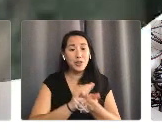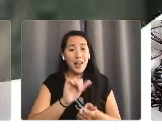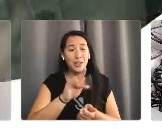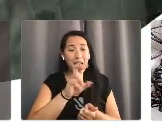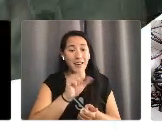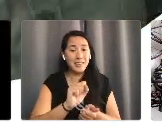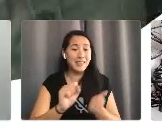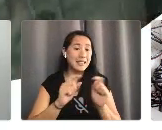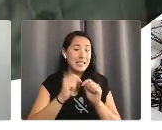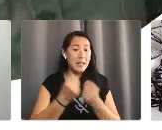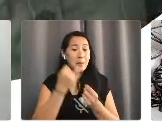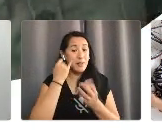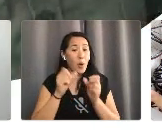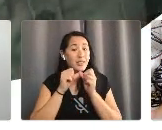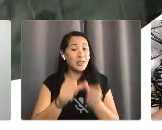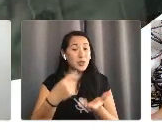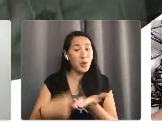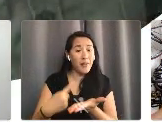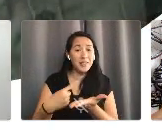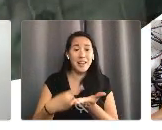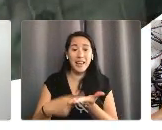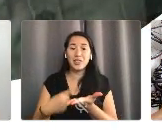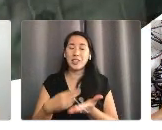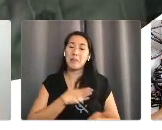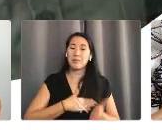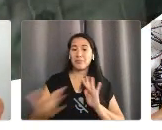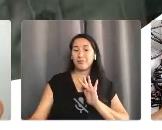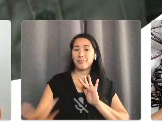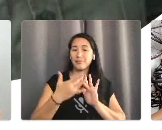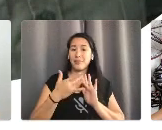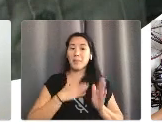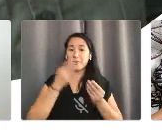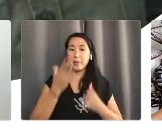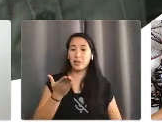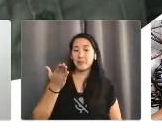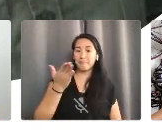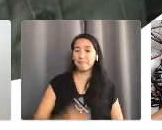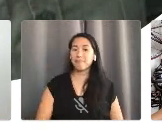further conversation, please feel free to do so. Here's my information on the slide here.